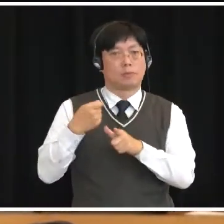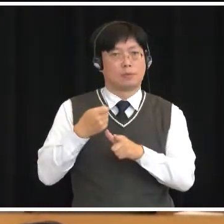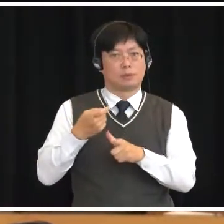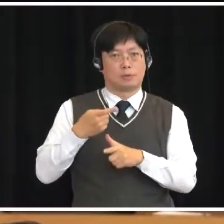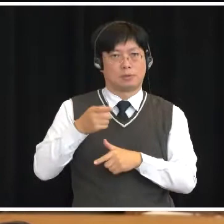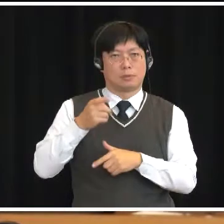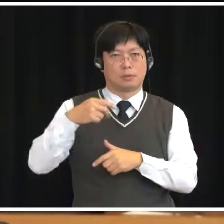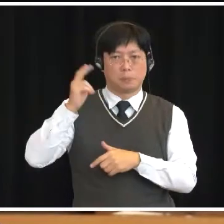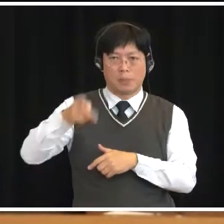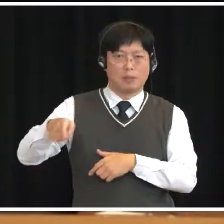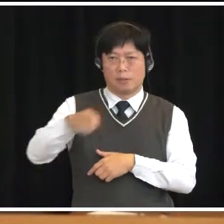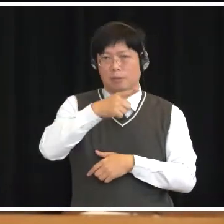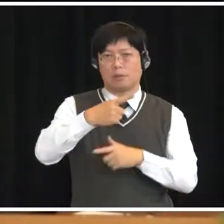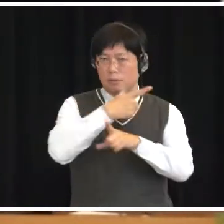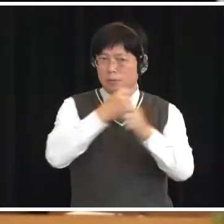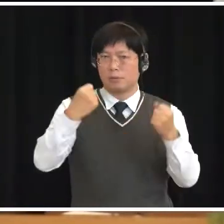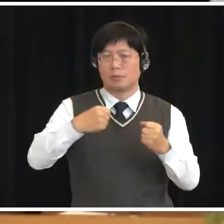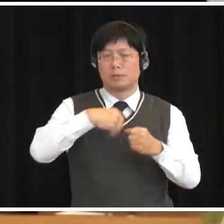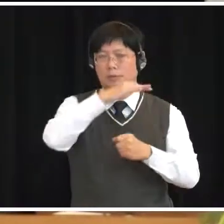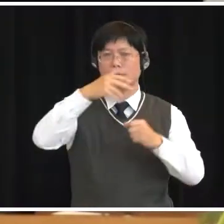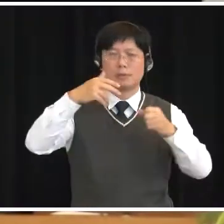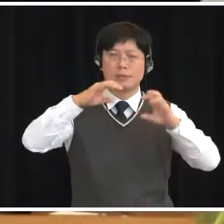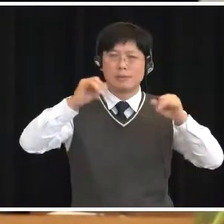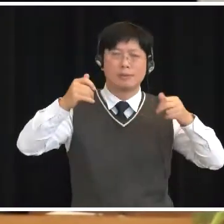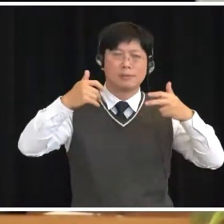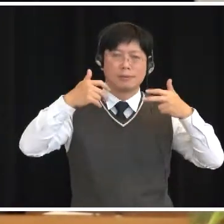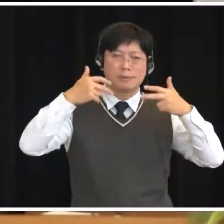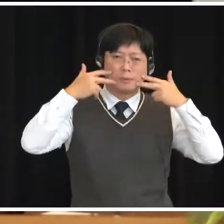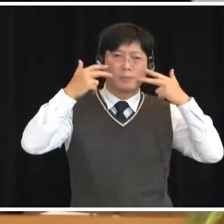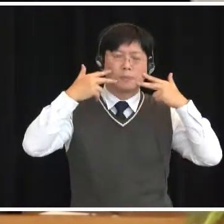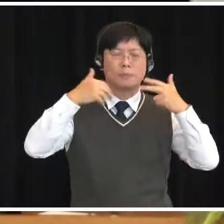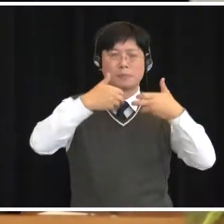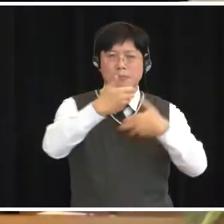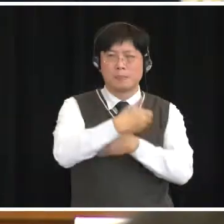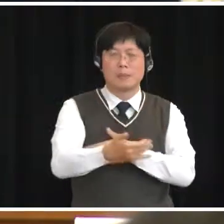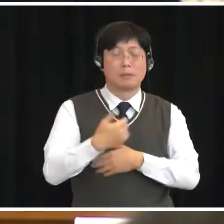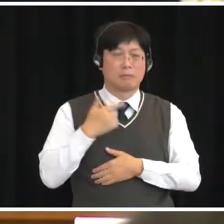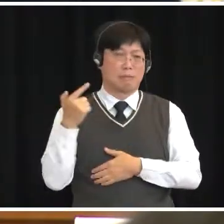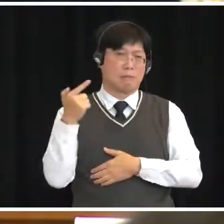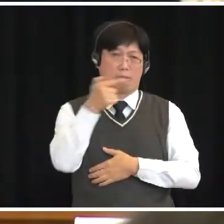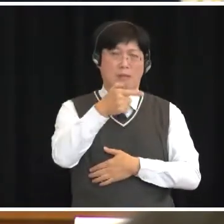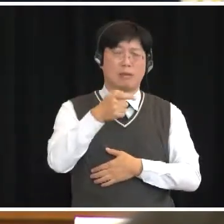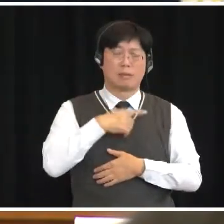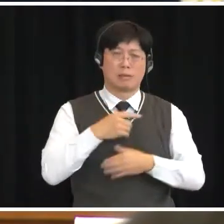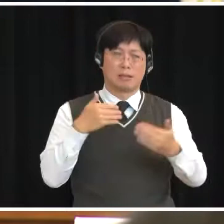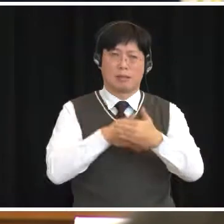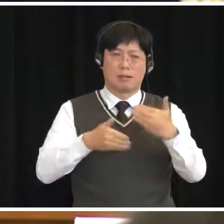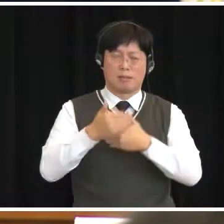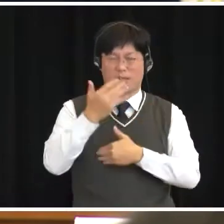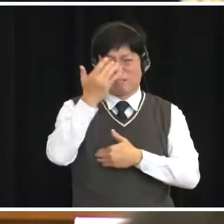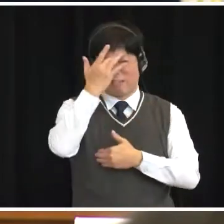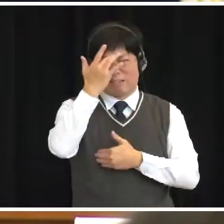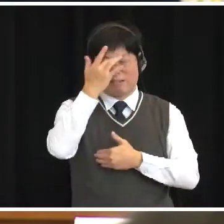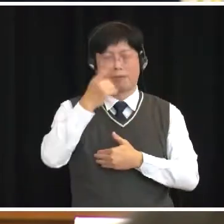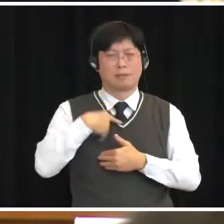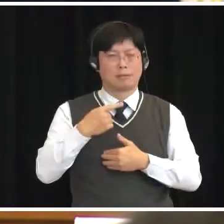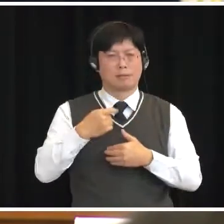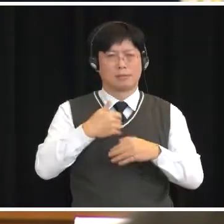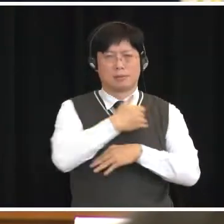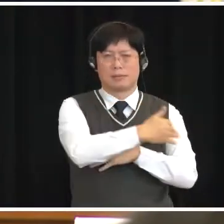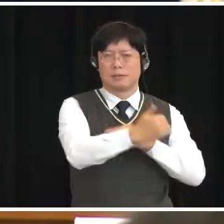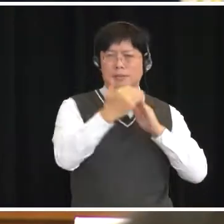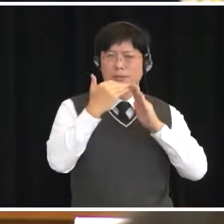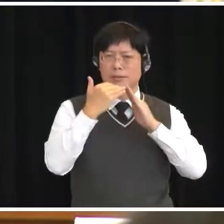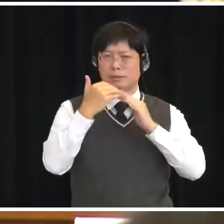And the Ministry of Education is also training more indigenous students to become doctors who